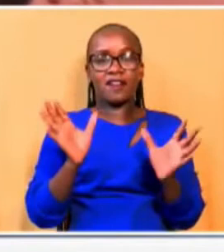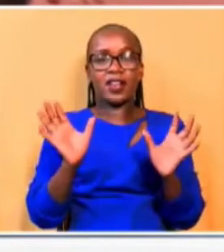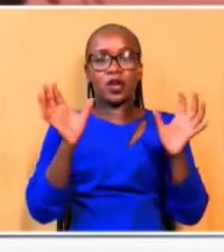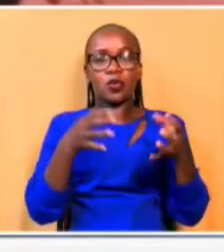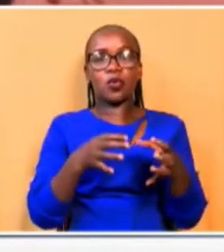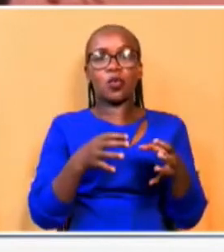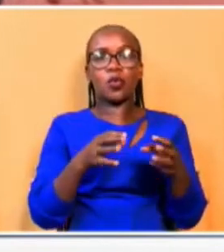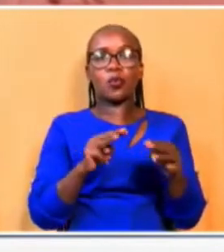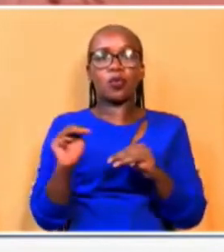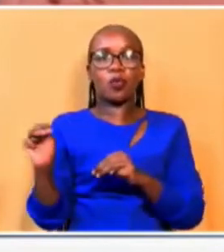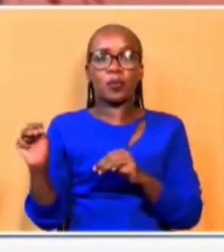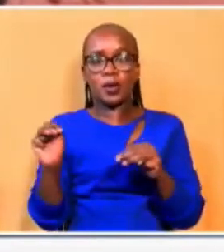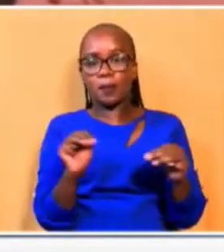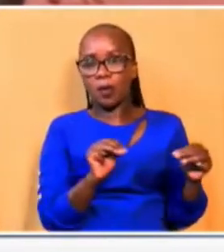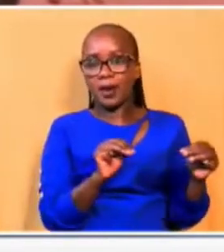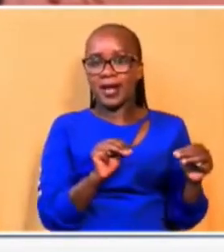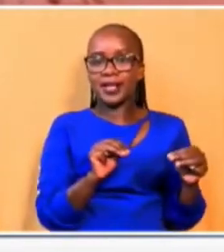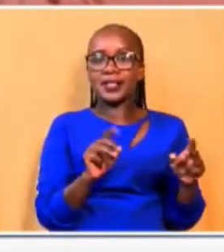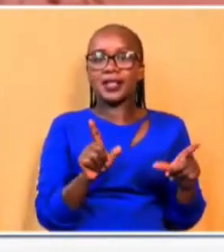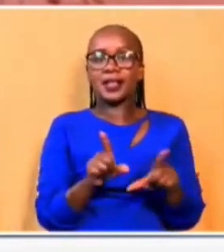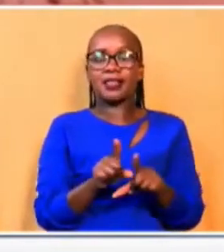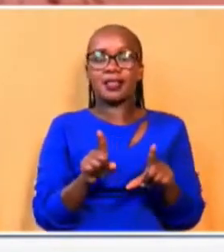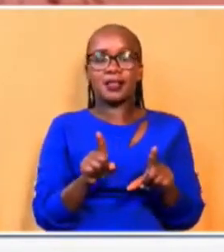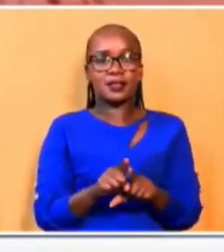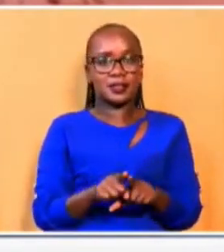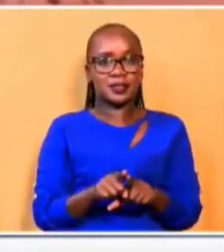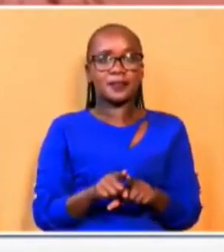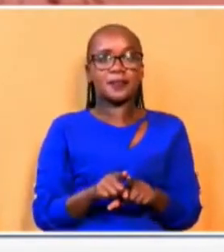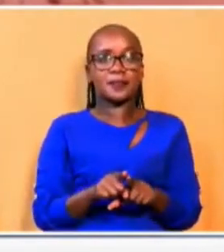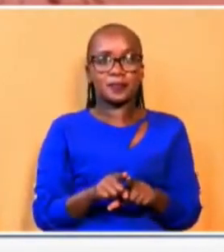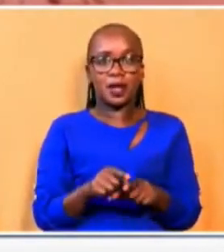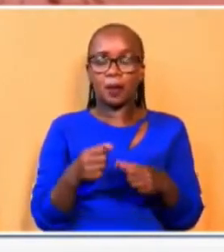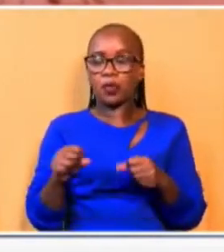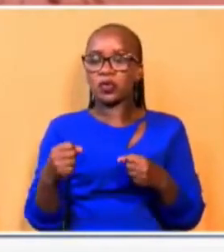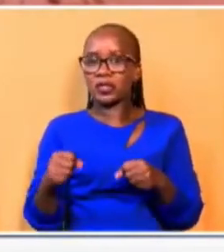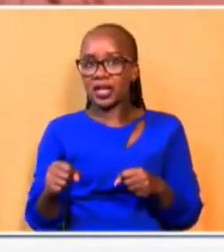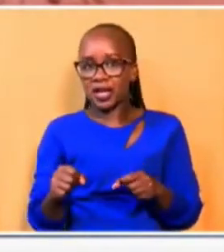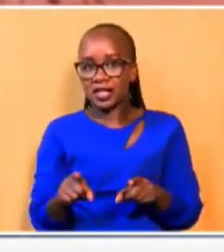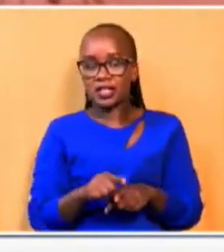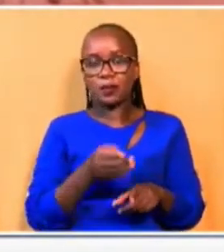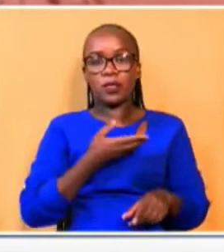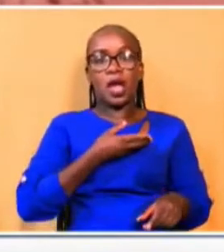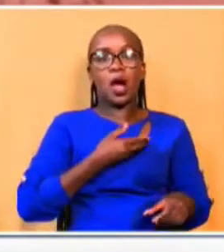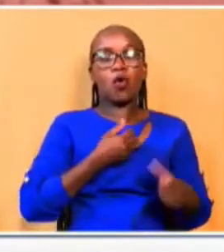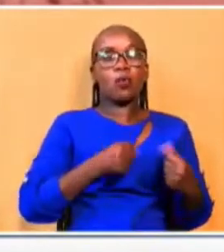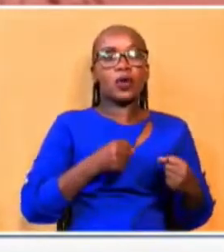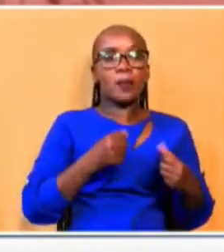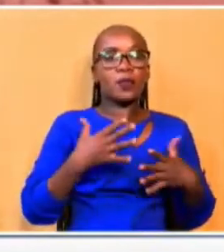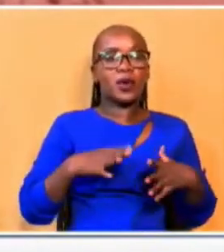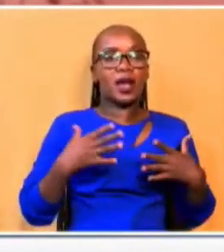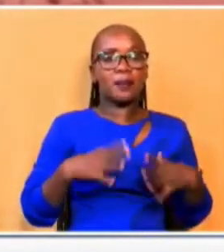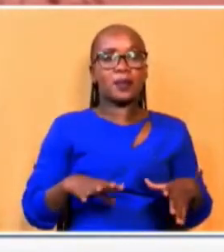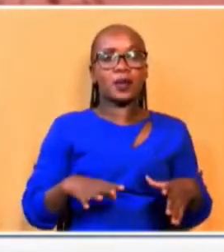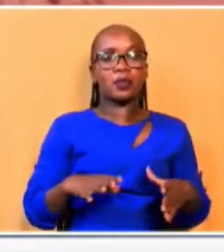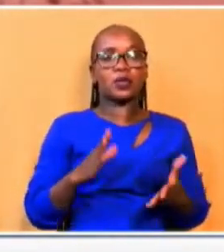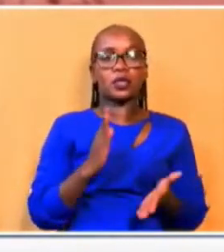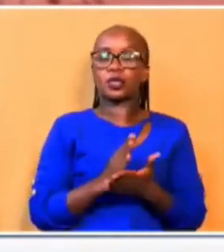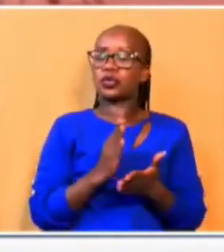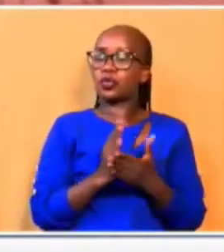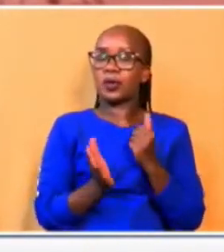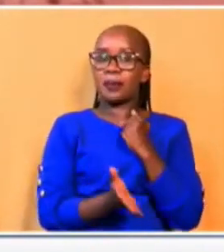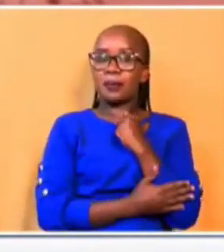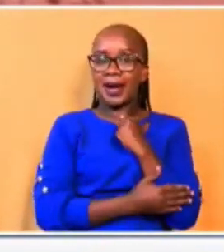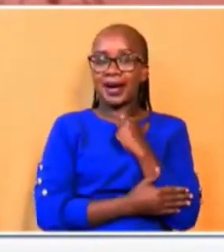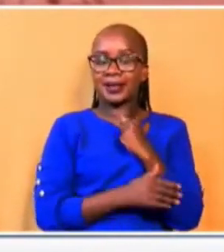mobilizing and every group will be renting their own, you know, motorcycles and their own border people, the clashes will intensify. So